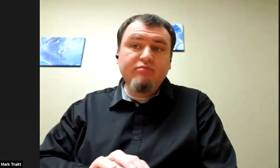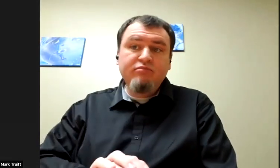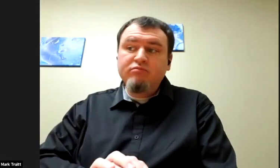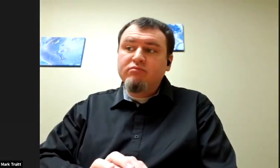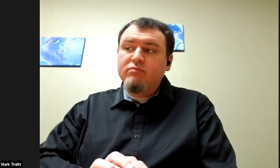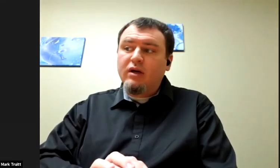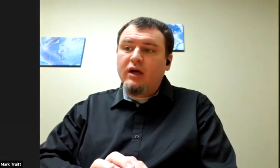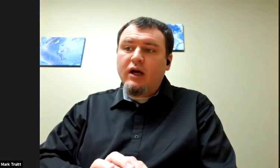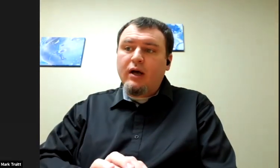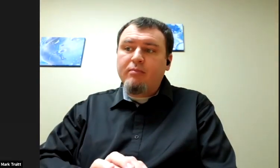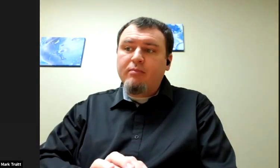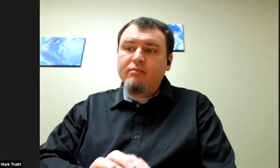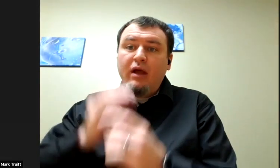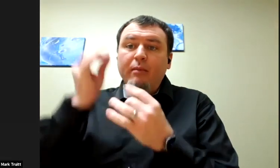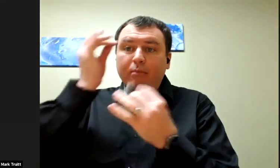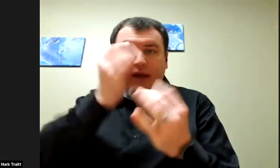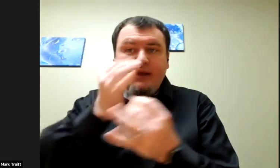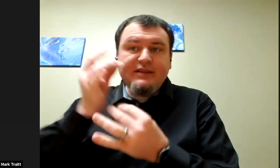God,